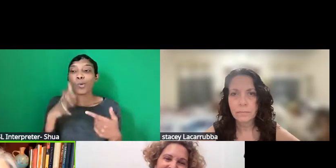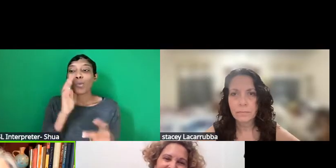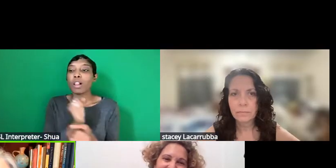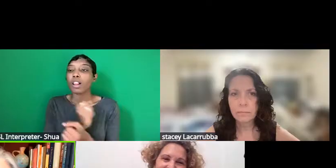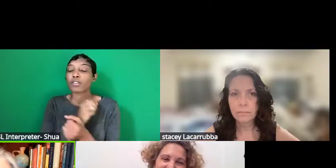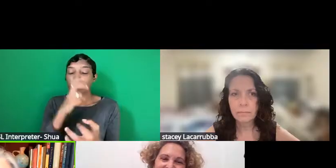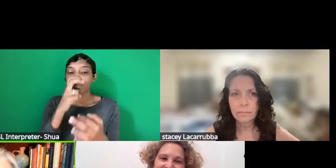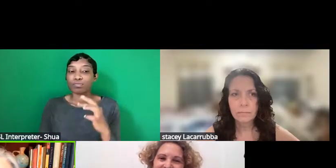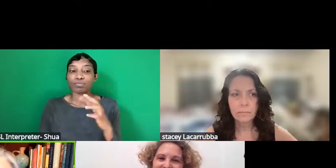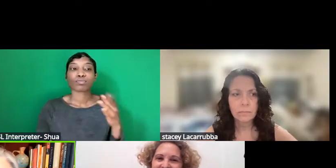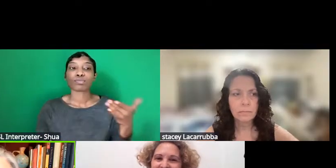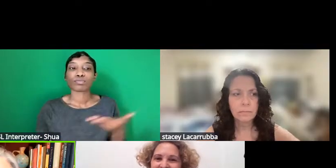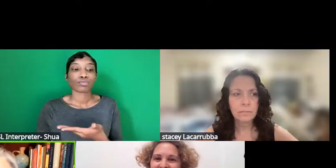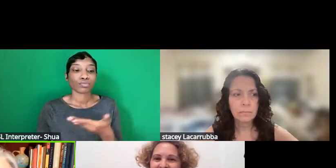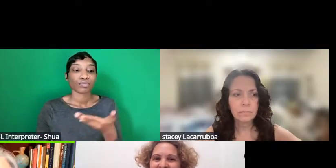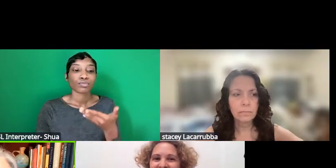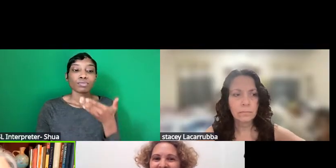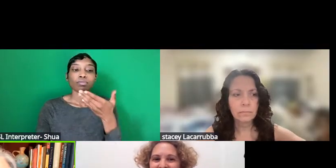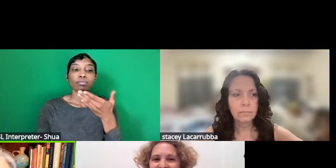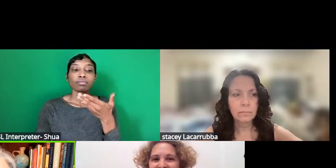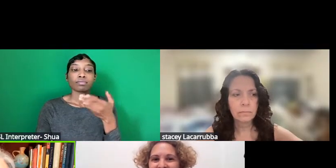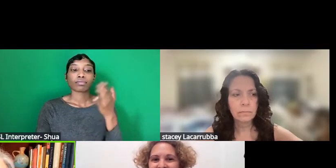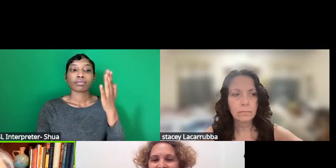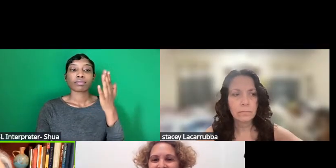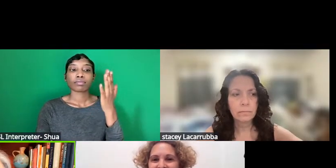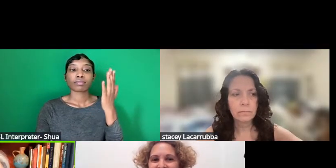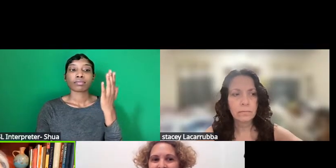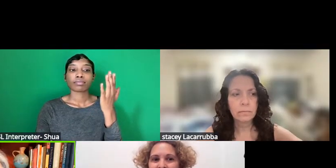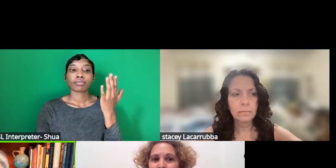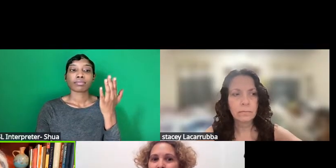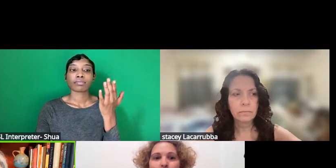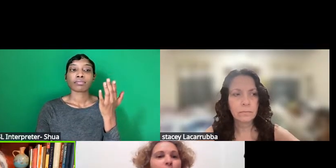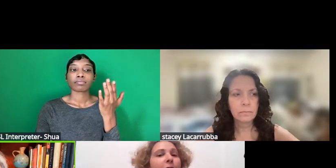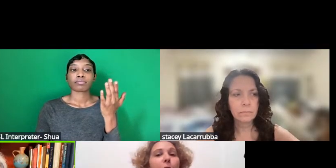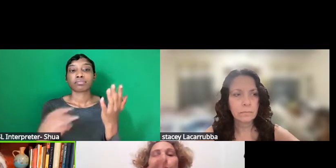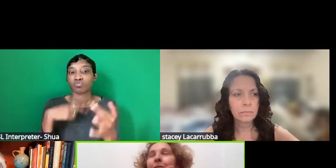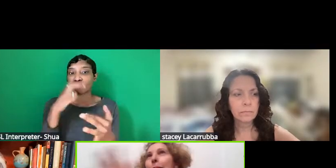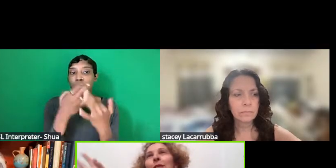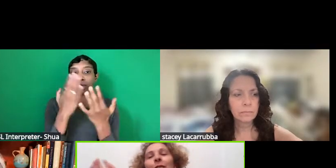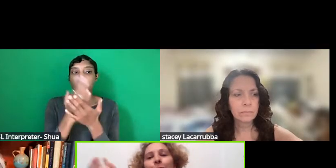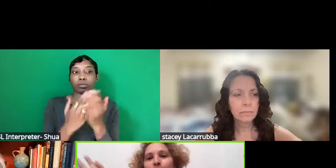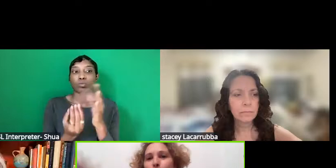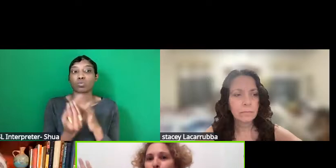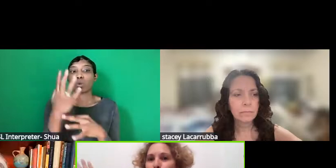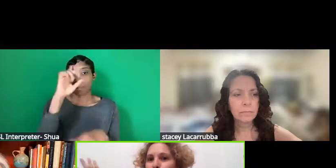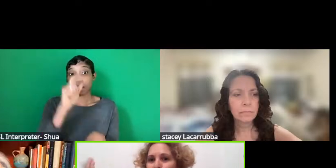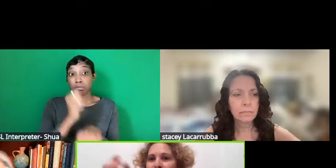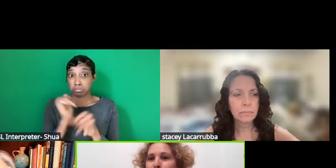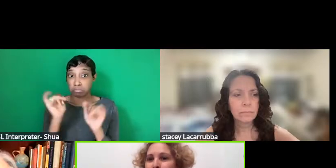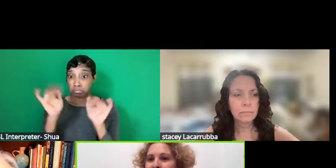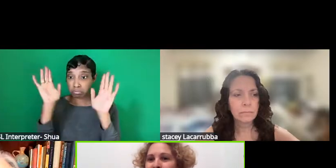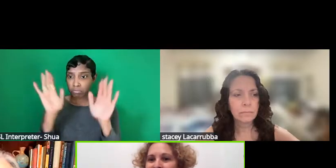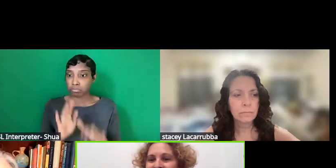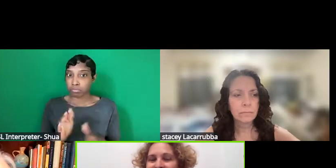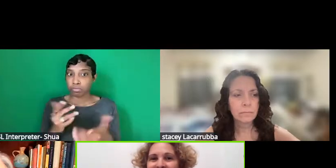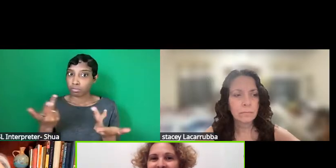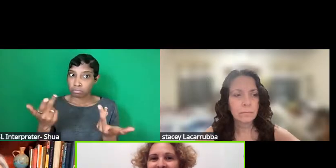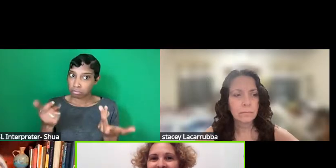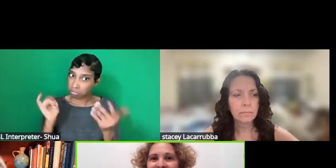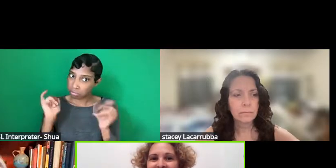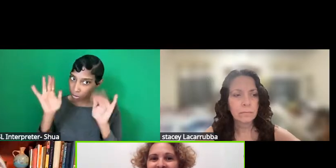and introduce you to some terms related to growth mindset. Does that sound good? That would be absolutely great. What terms do you have for